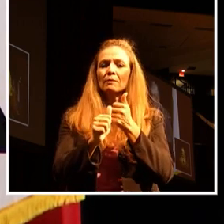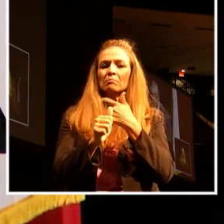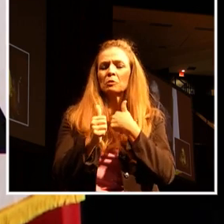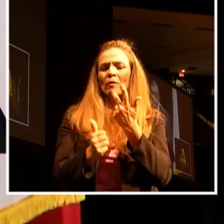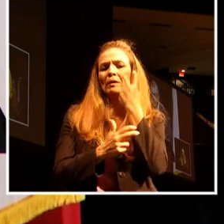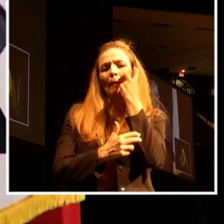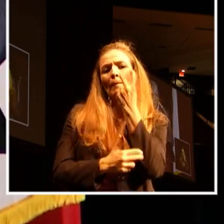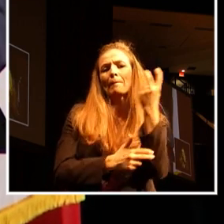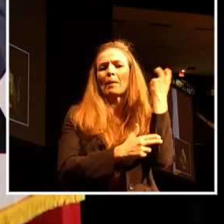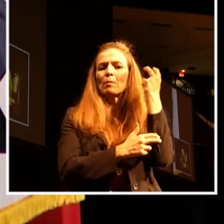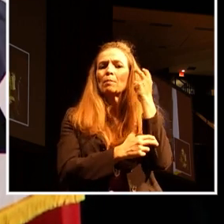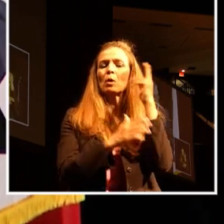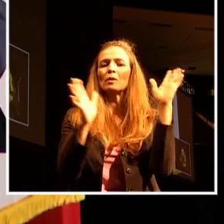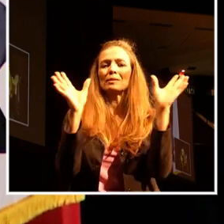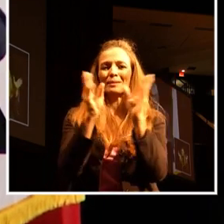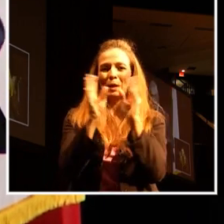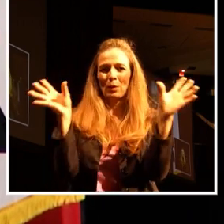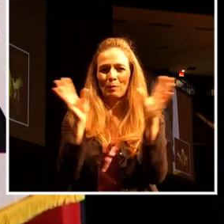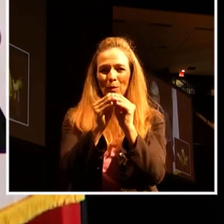having a memorable ceremony.